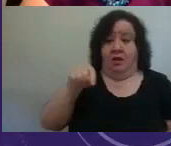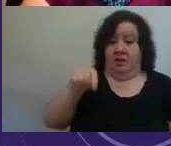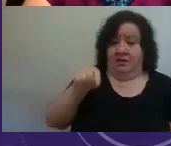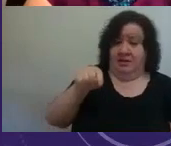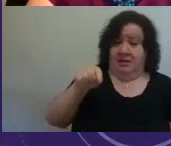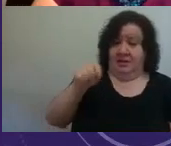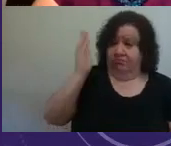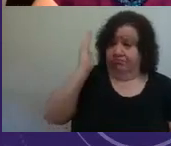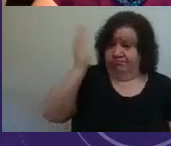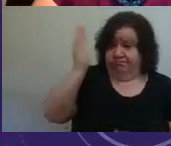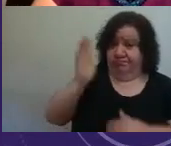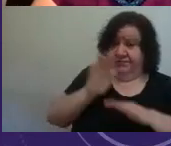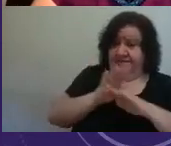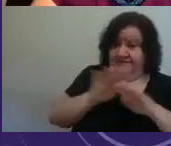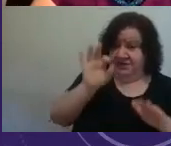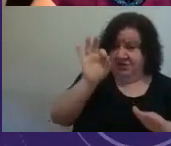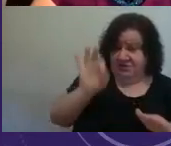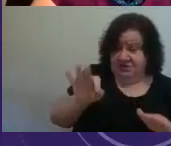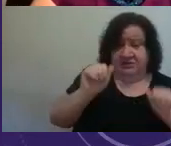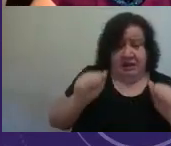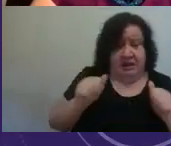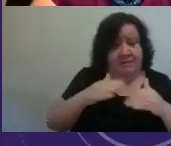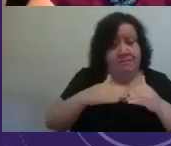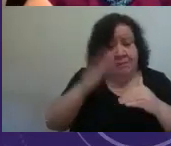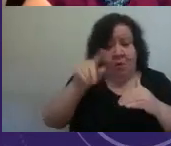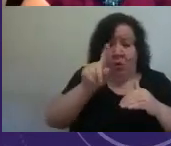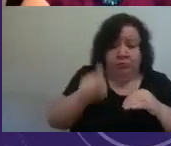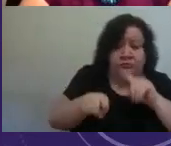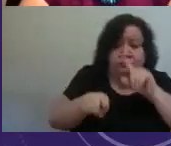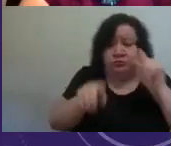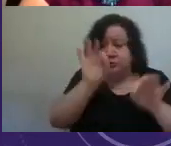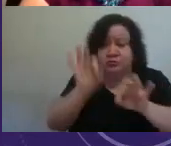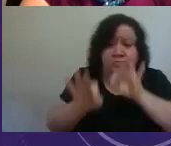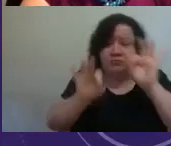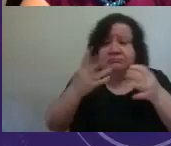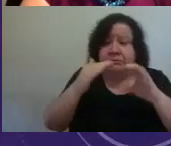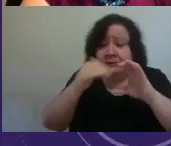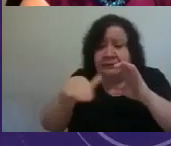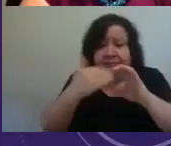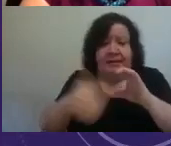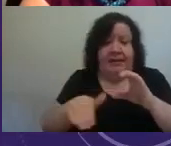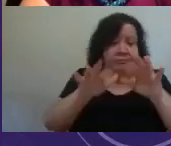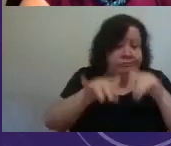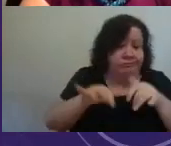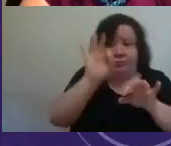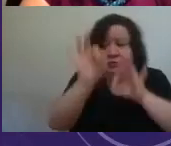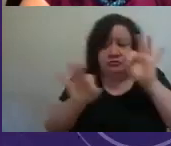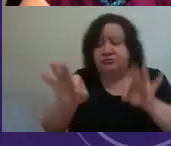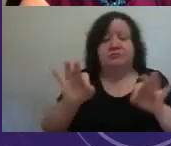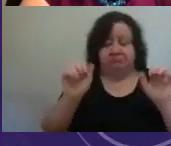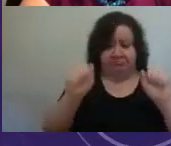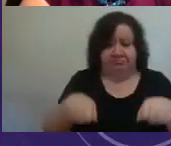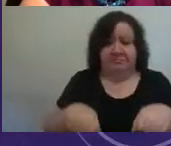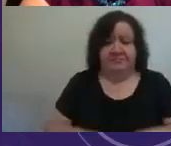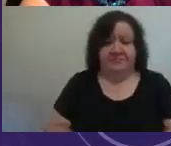So yes, let me go to the next slide. Thank you. So on this page is a bunch of